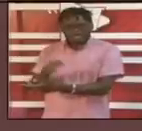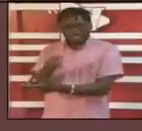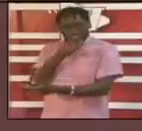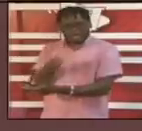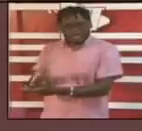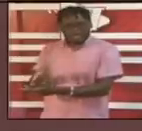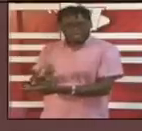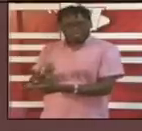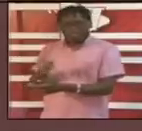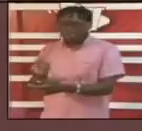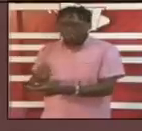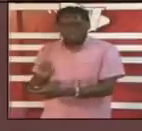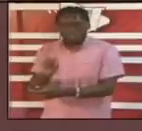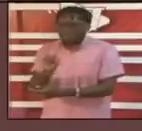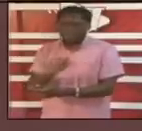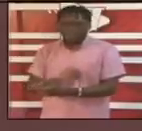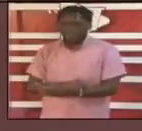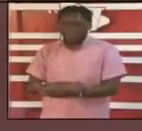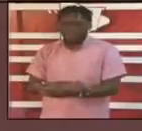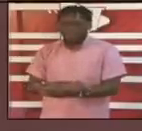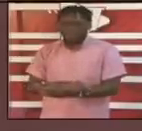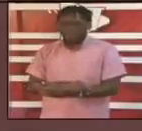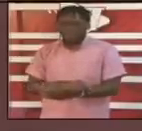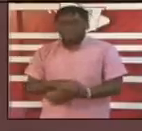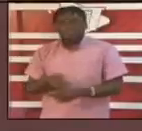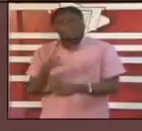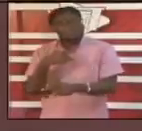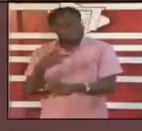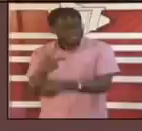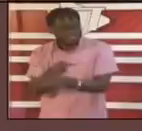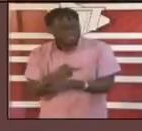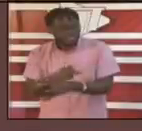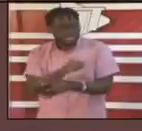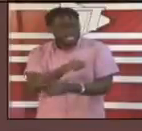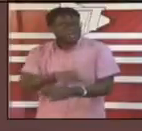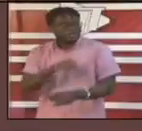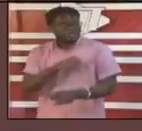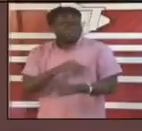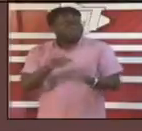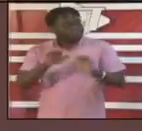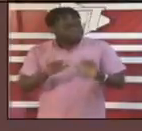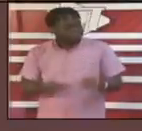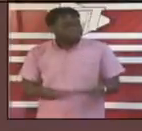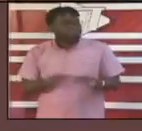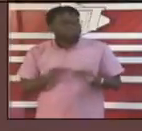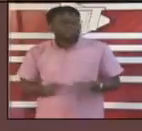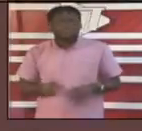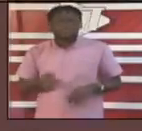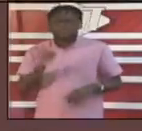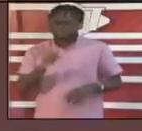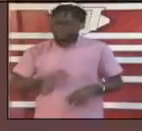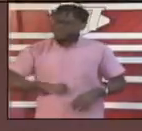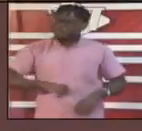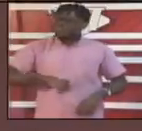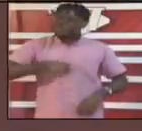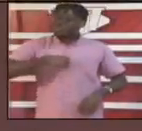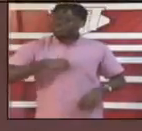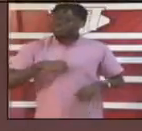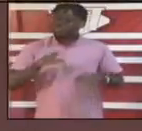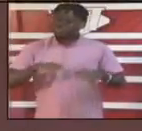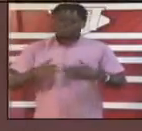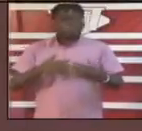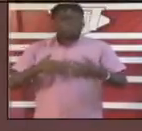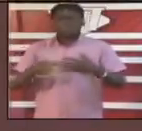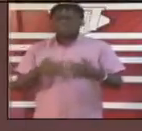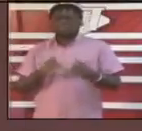the results, be proud of your child, whatever and whether they got into their school of choice